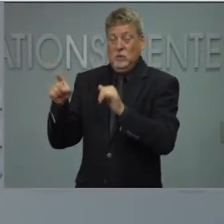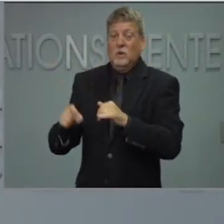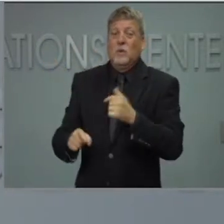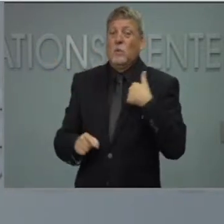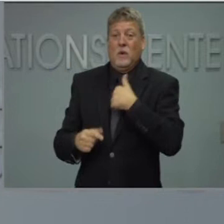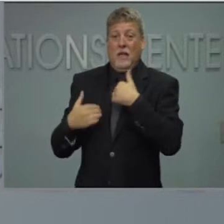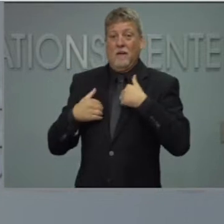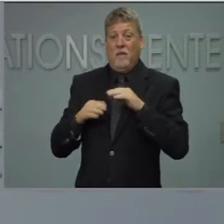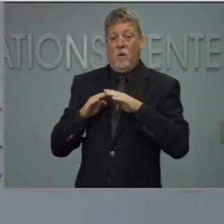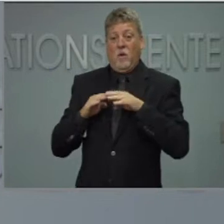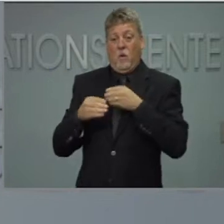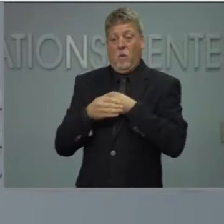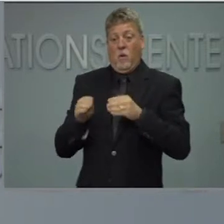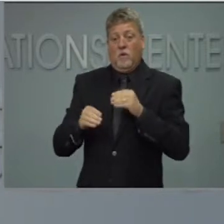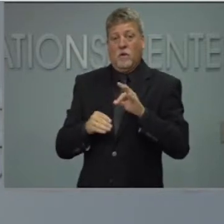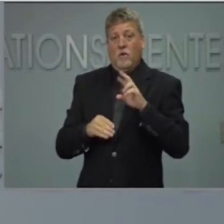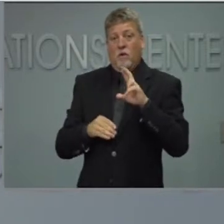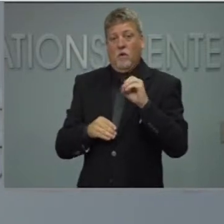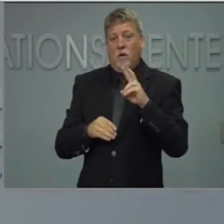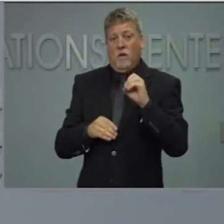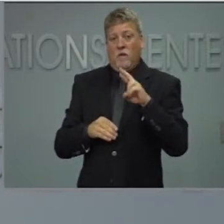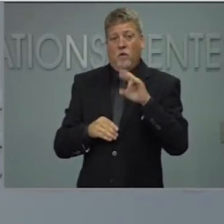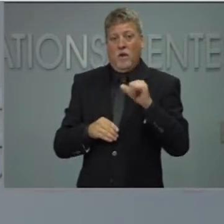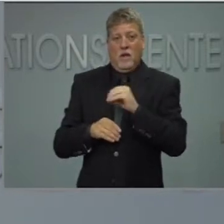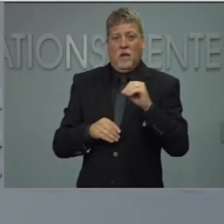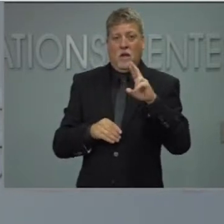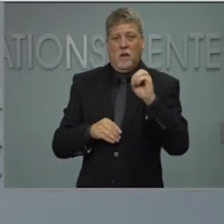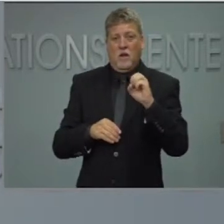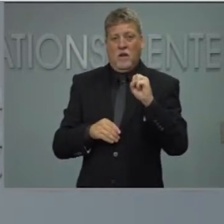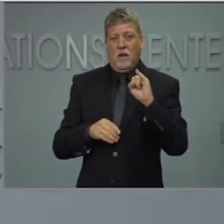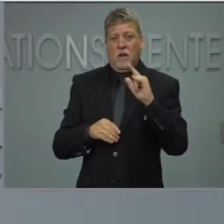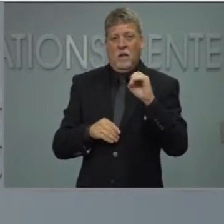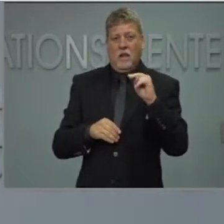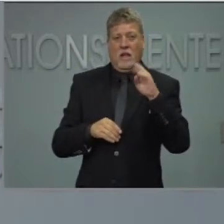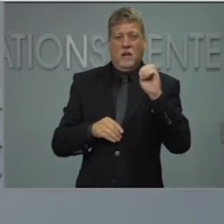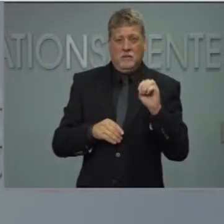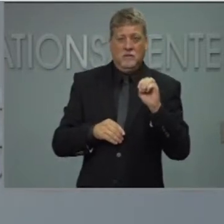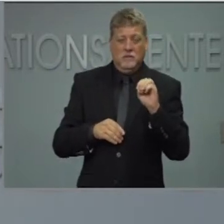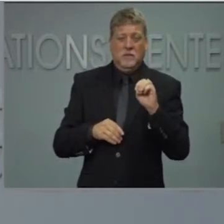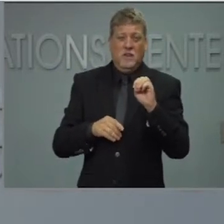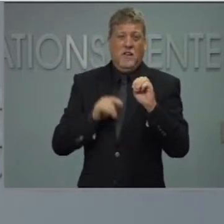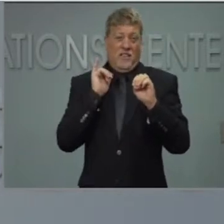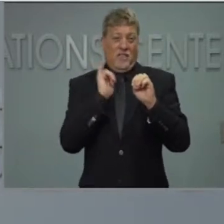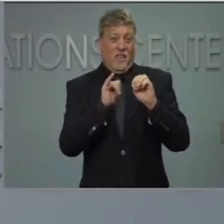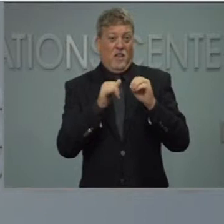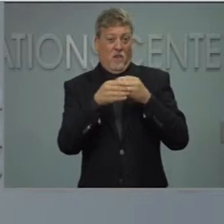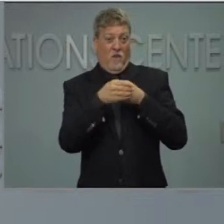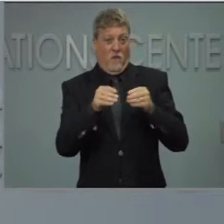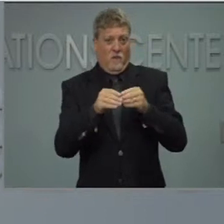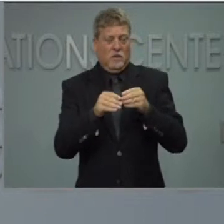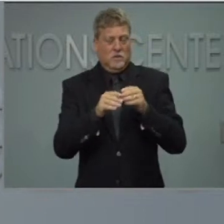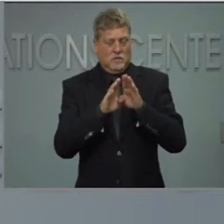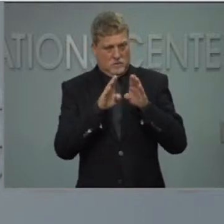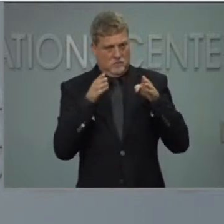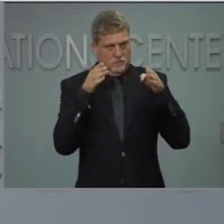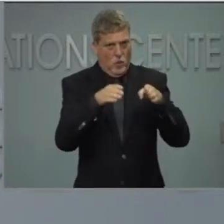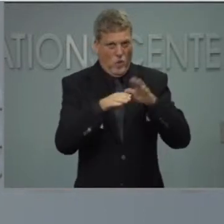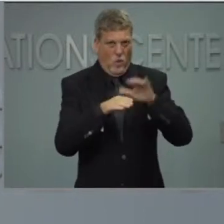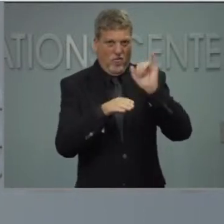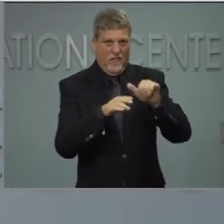Recovery and Resilience. We are working on resiliency issues. We must put more emphasis on